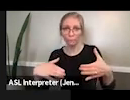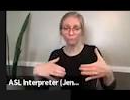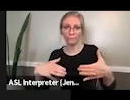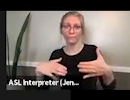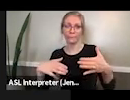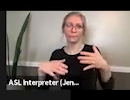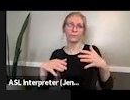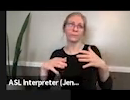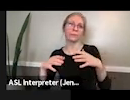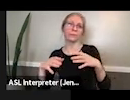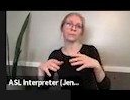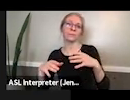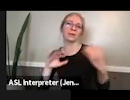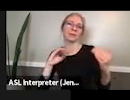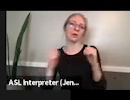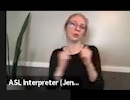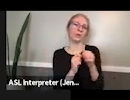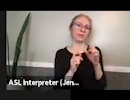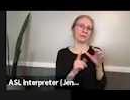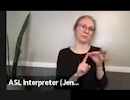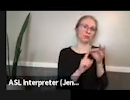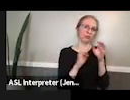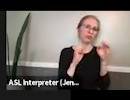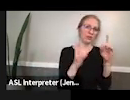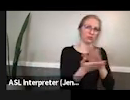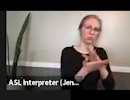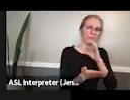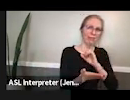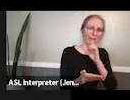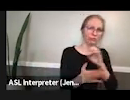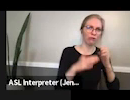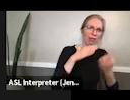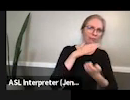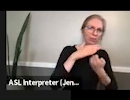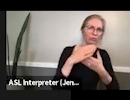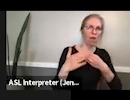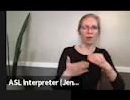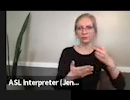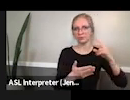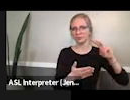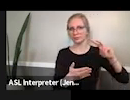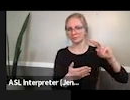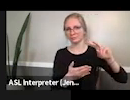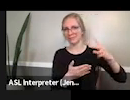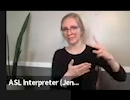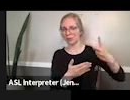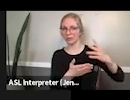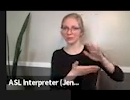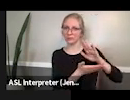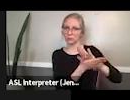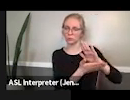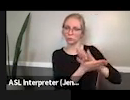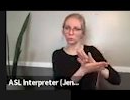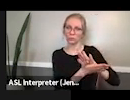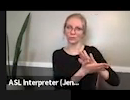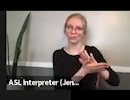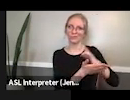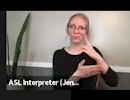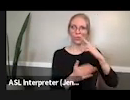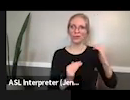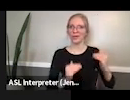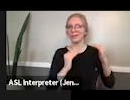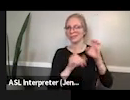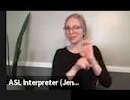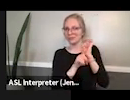special ed school age teachers, elementary, secondary, do in terms of enhancing the environment and teaching the